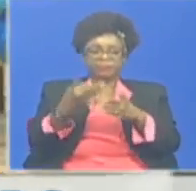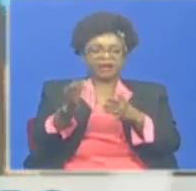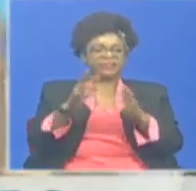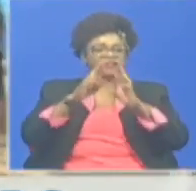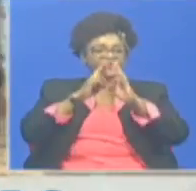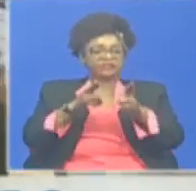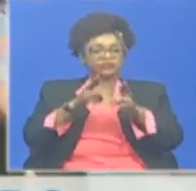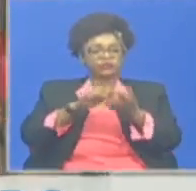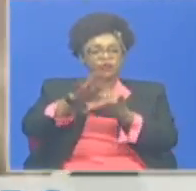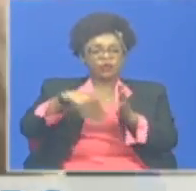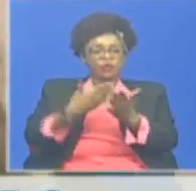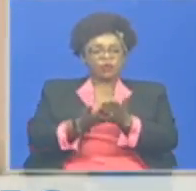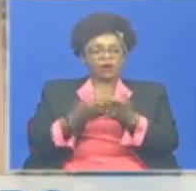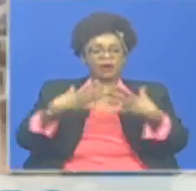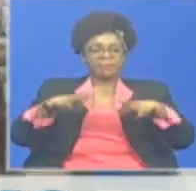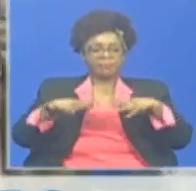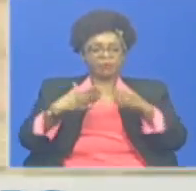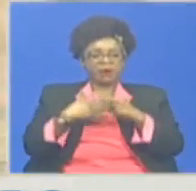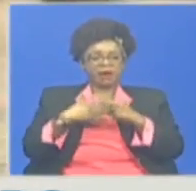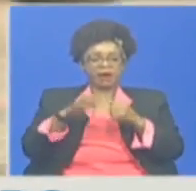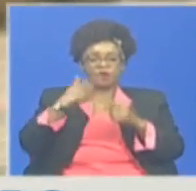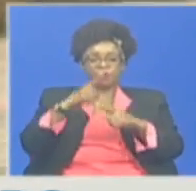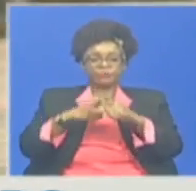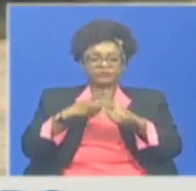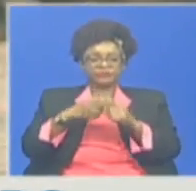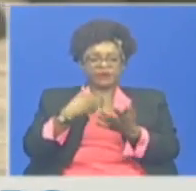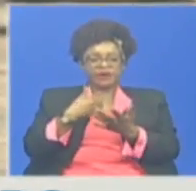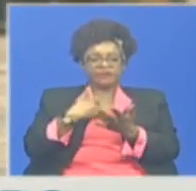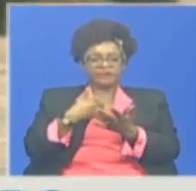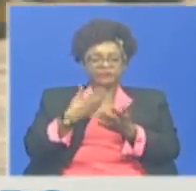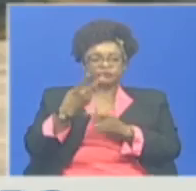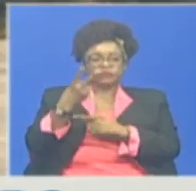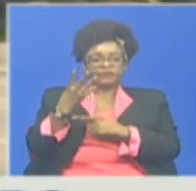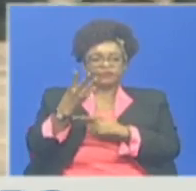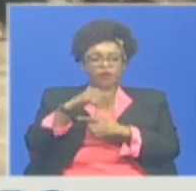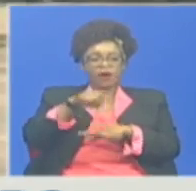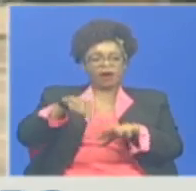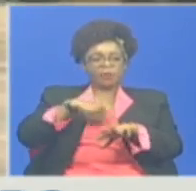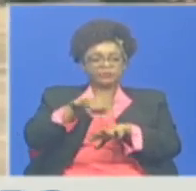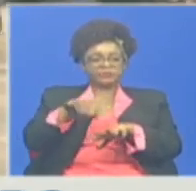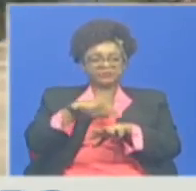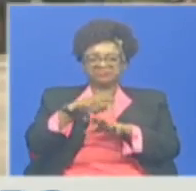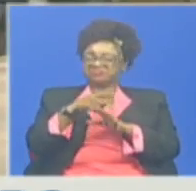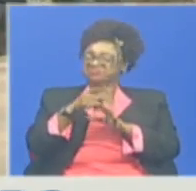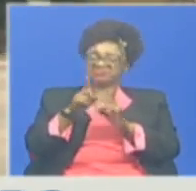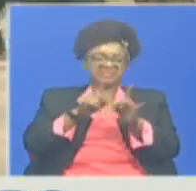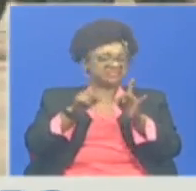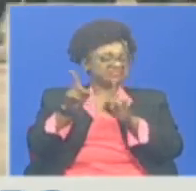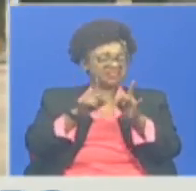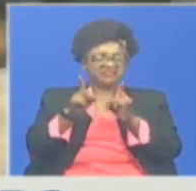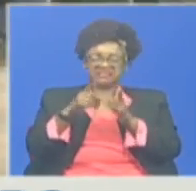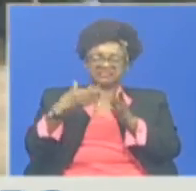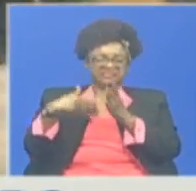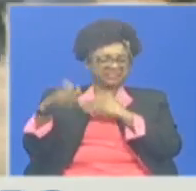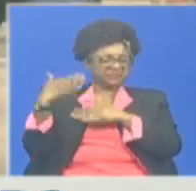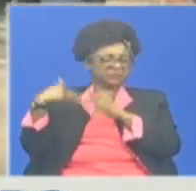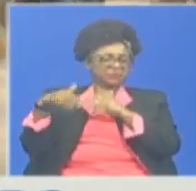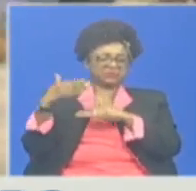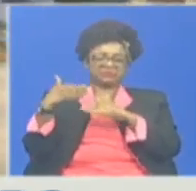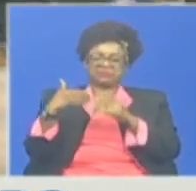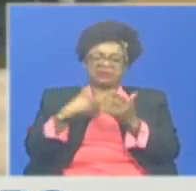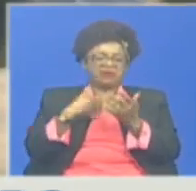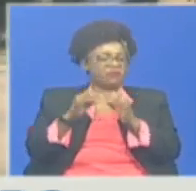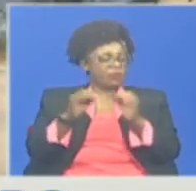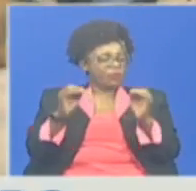that all the 9 people who've tested positive in the last 24 hours had no travel history and had not been in any